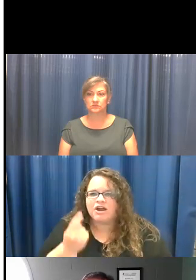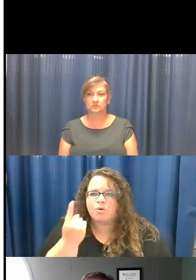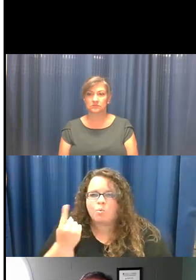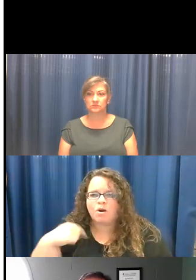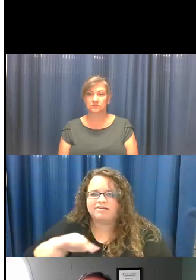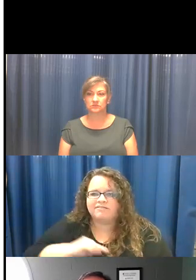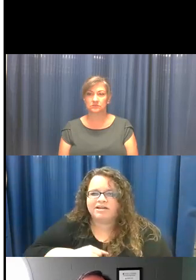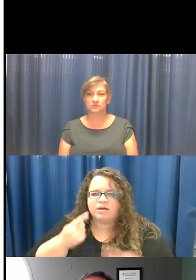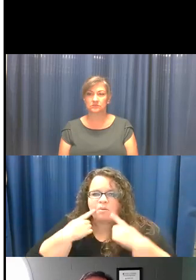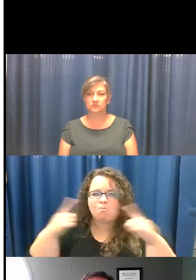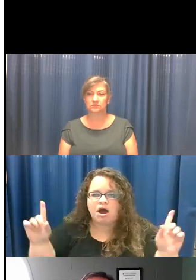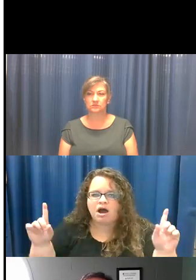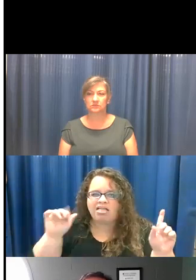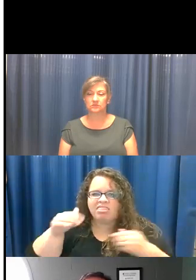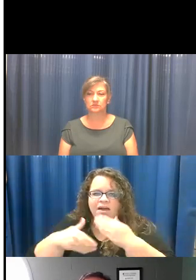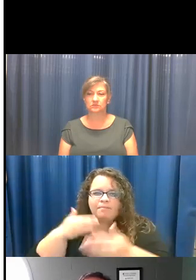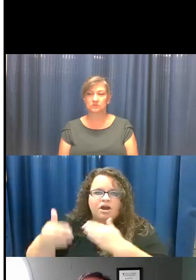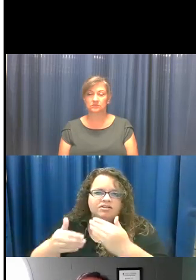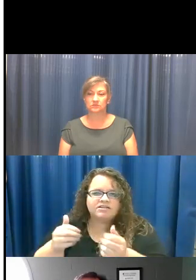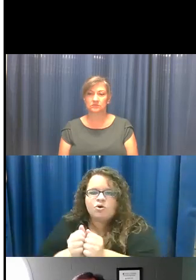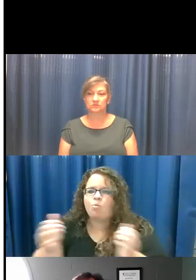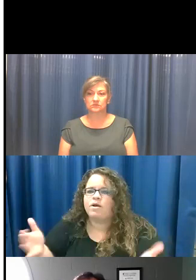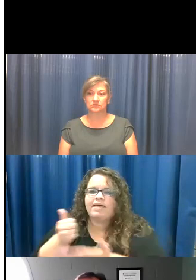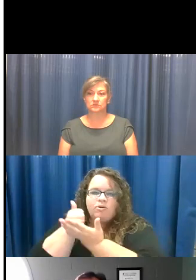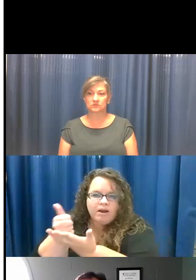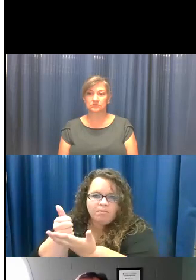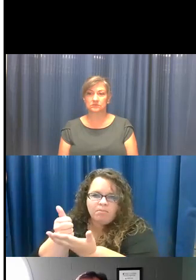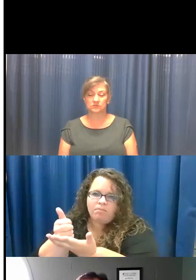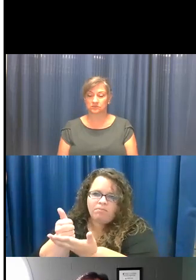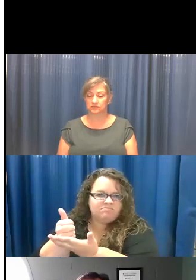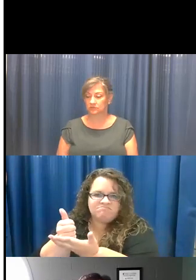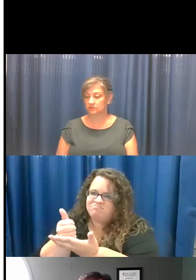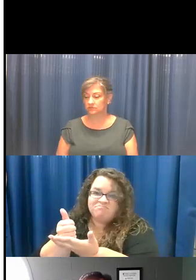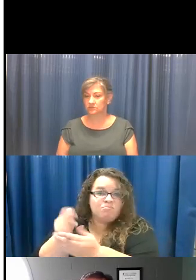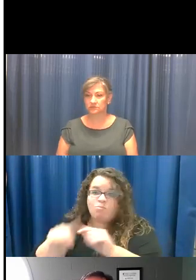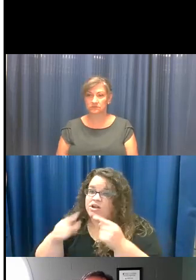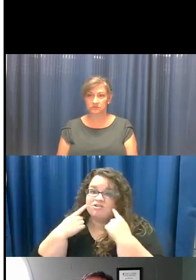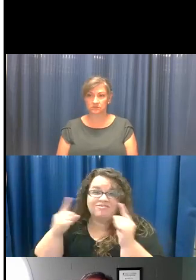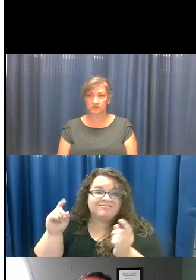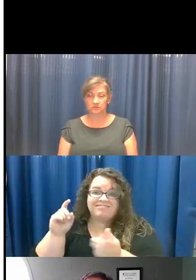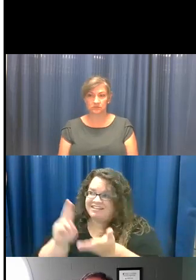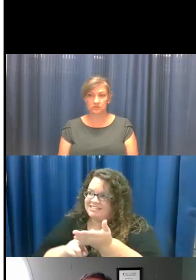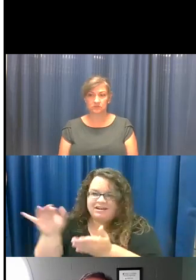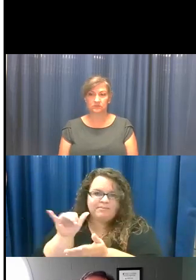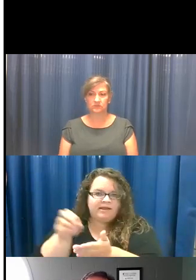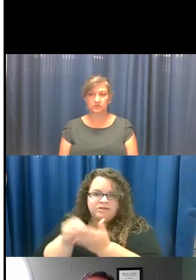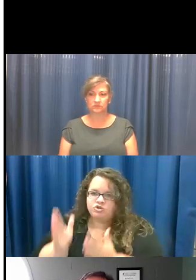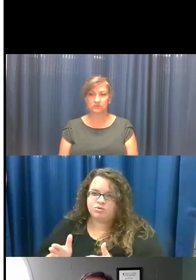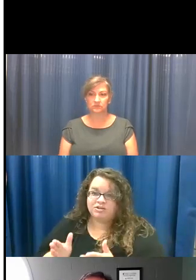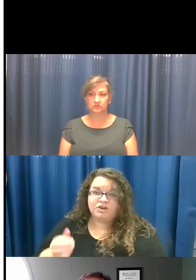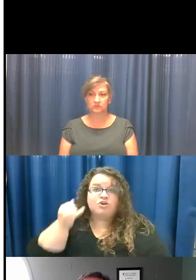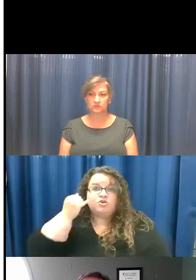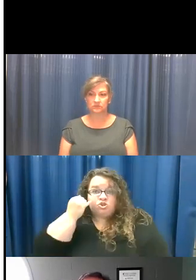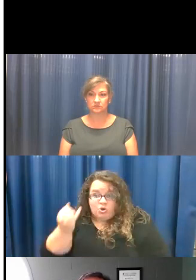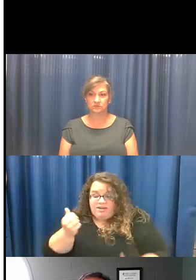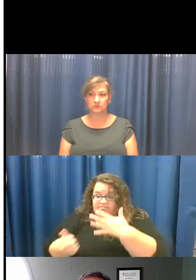that process without getting help. And so if the college's senior leadership cannot get through the